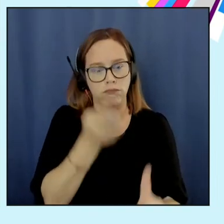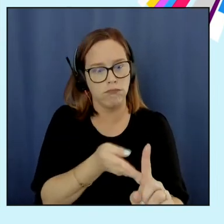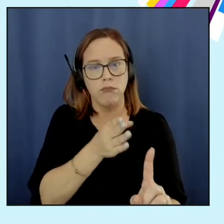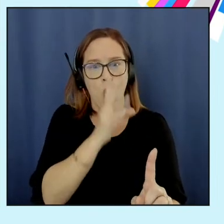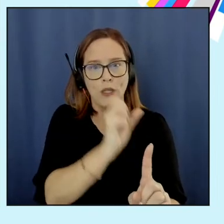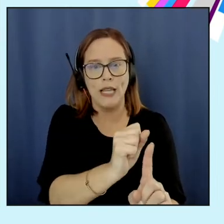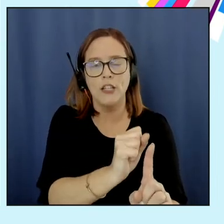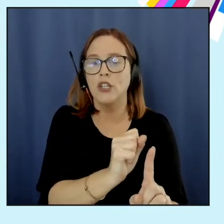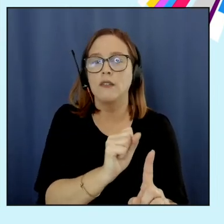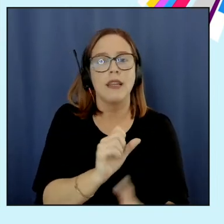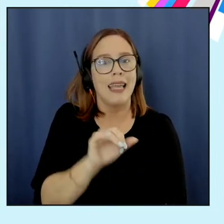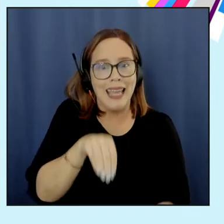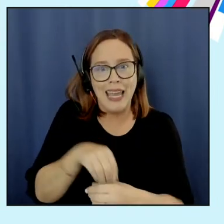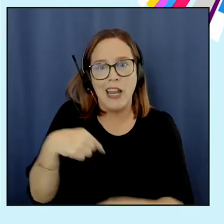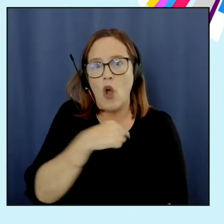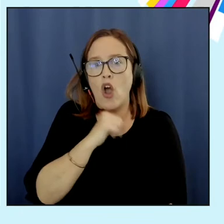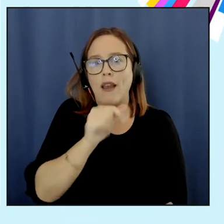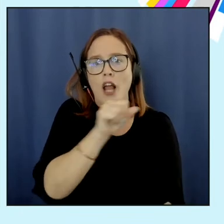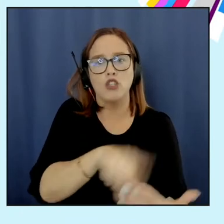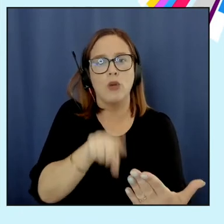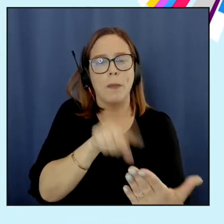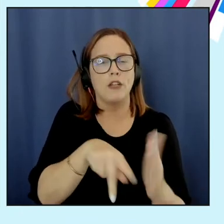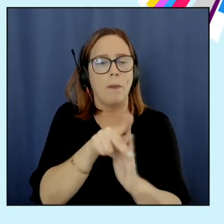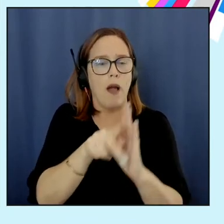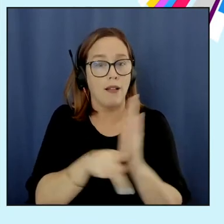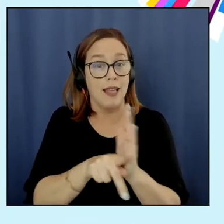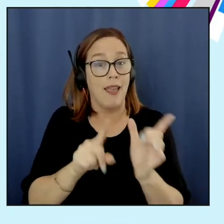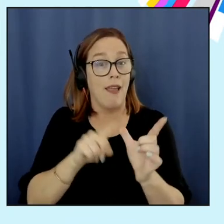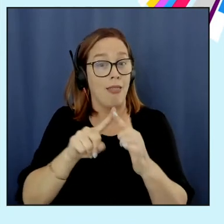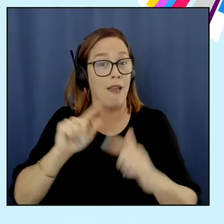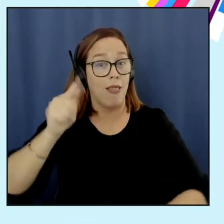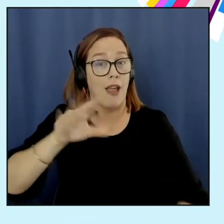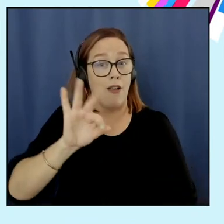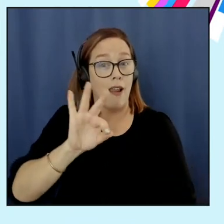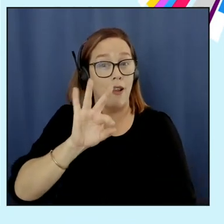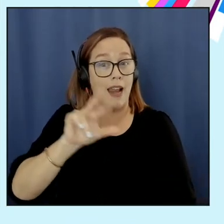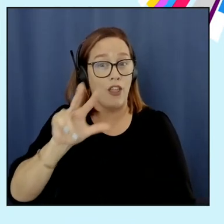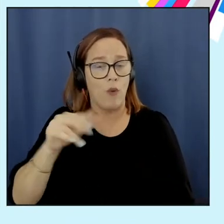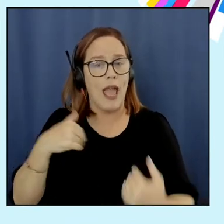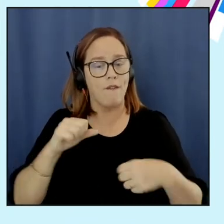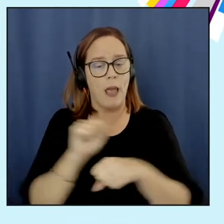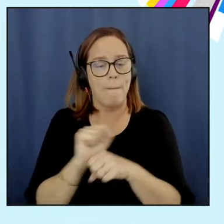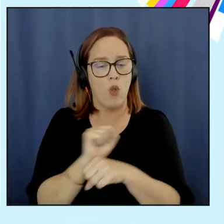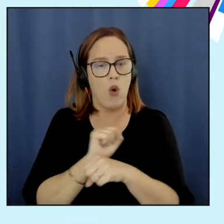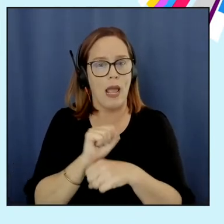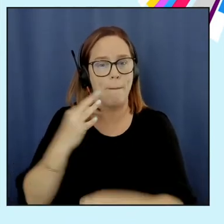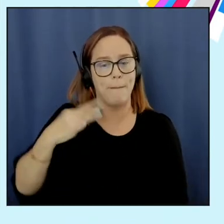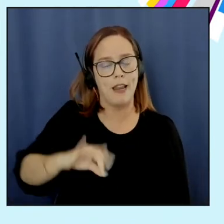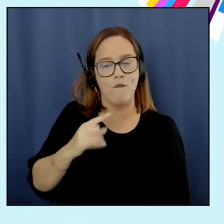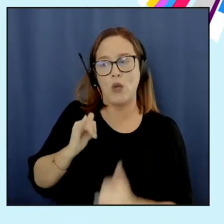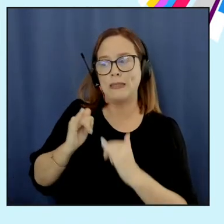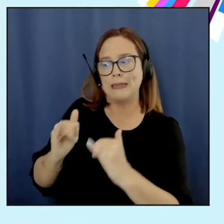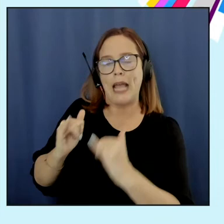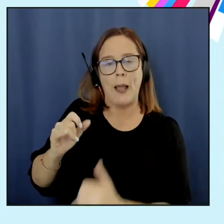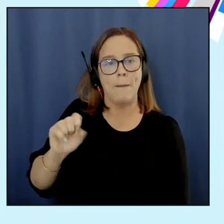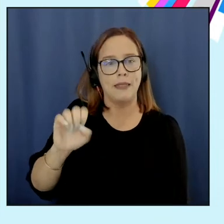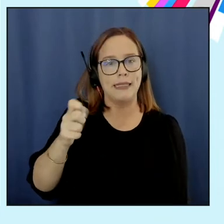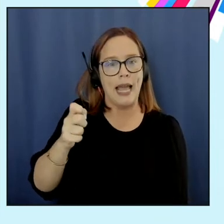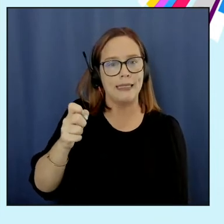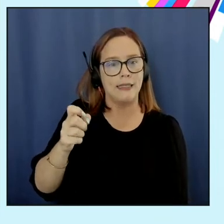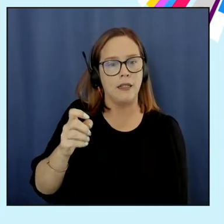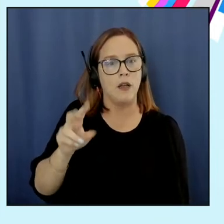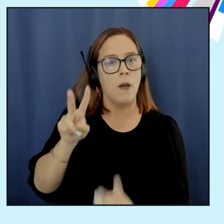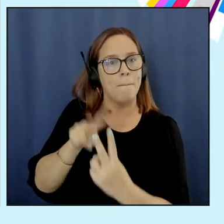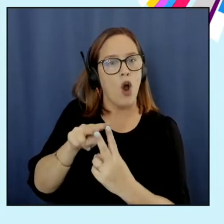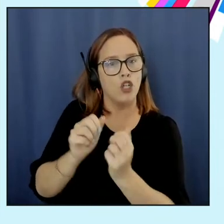In 1993, we began offering employee benefits for same-sex domestic partnerships, making us one of the very first companies in the